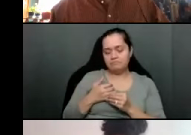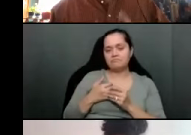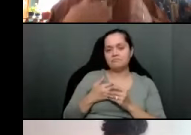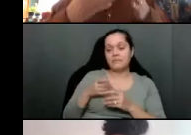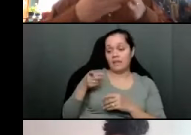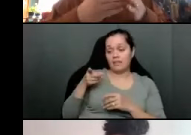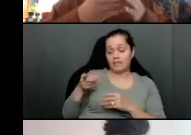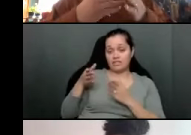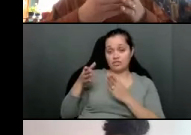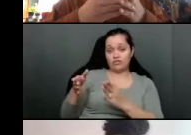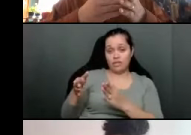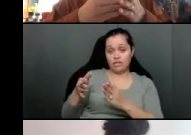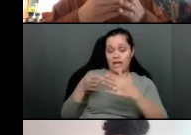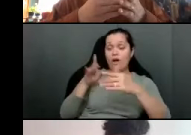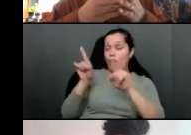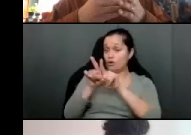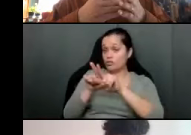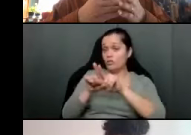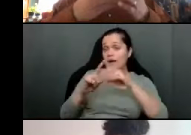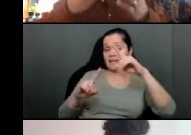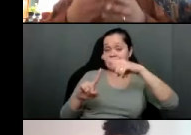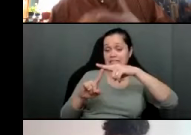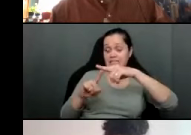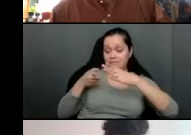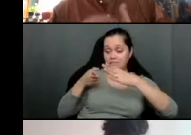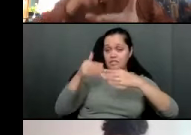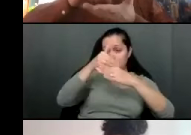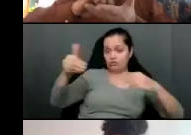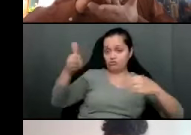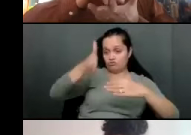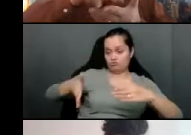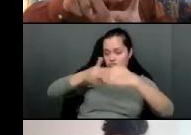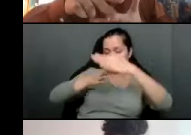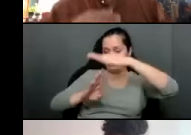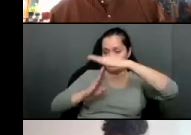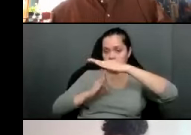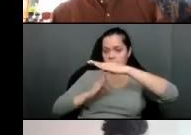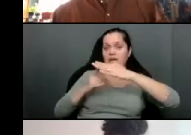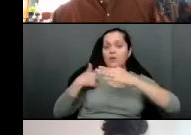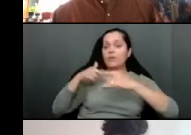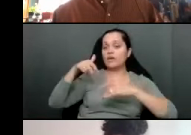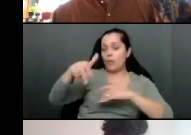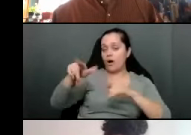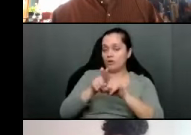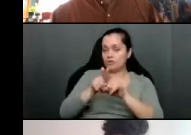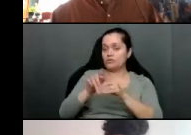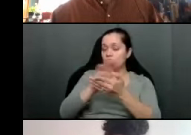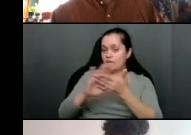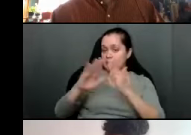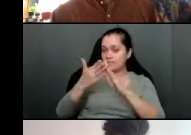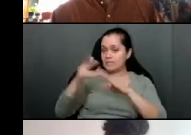That street had a T intersection, and from the house, we could again walk to a nice city